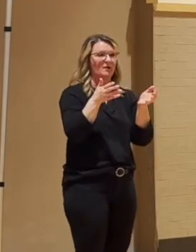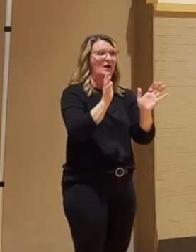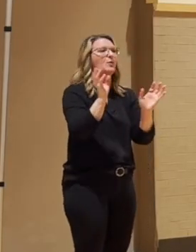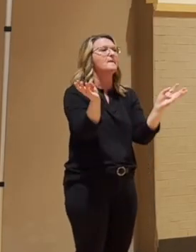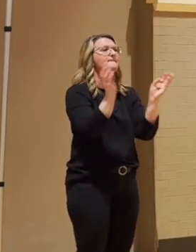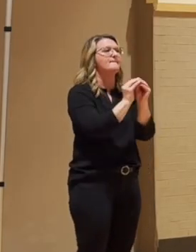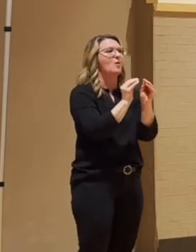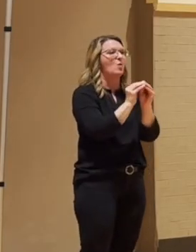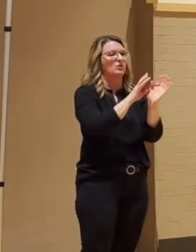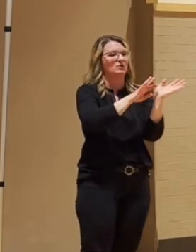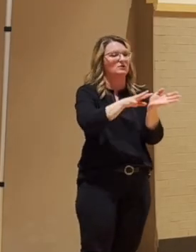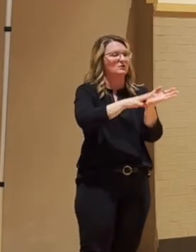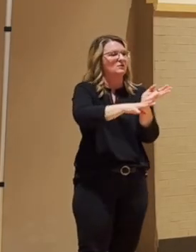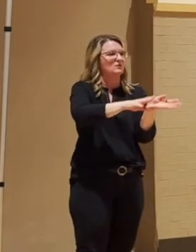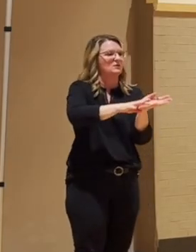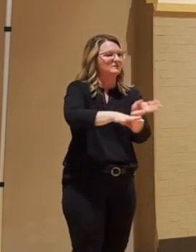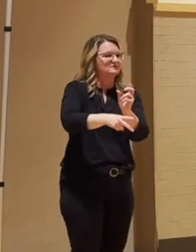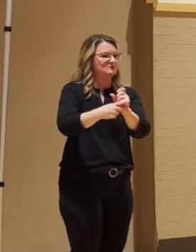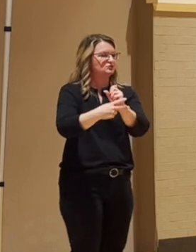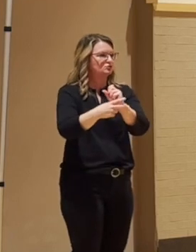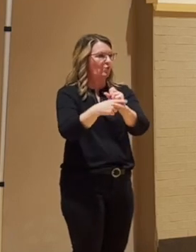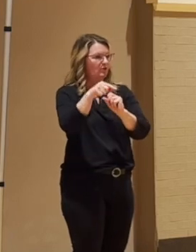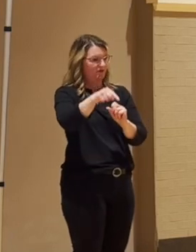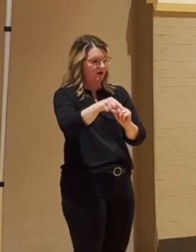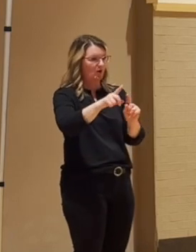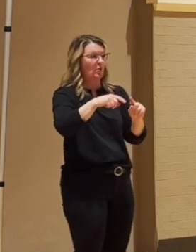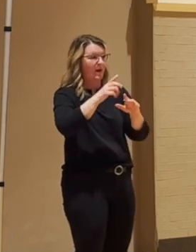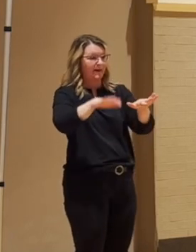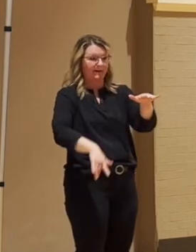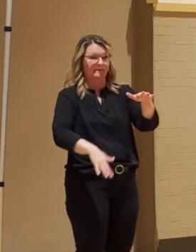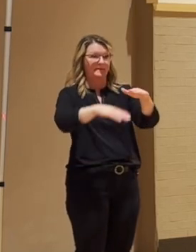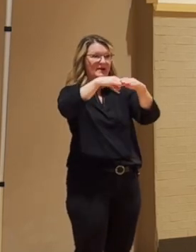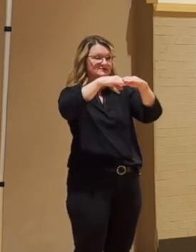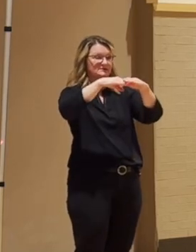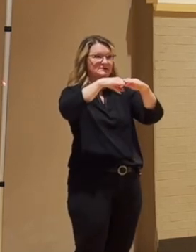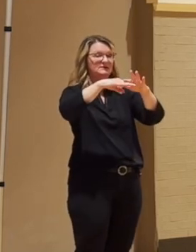flow to be stored into the quarry. And when there's capacity